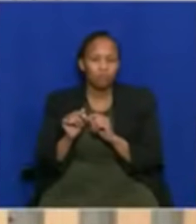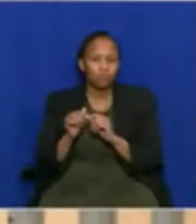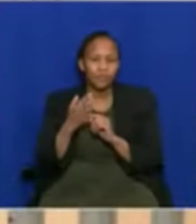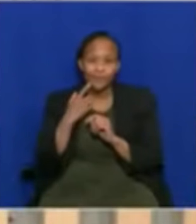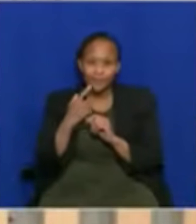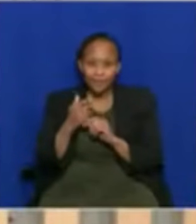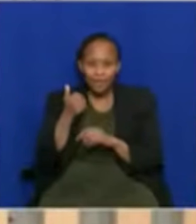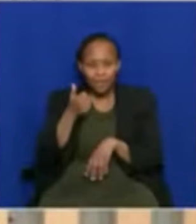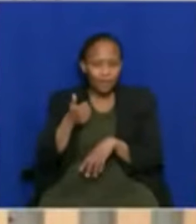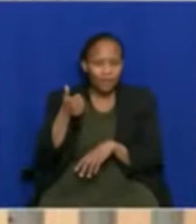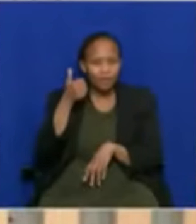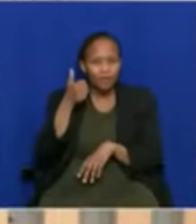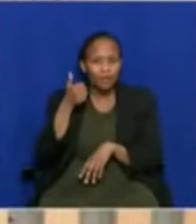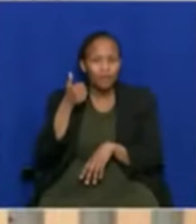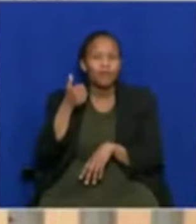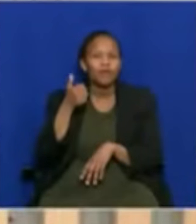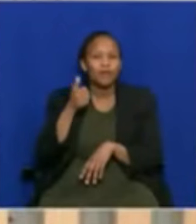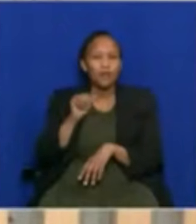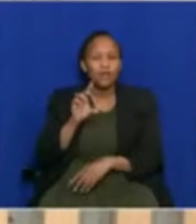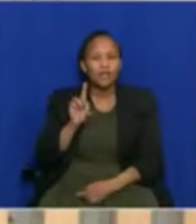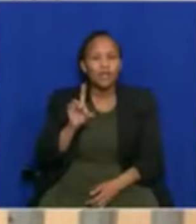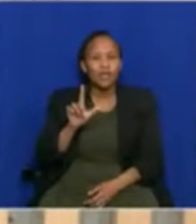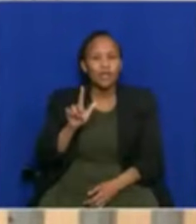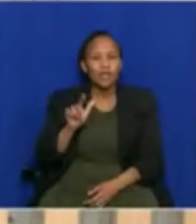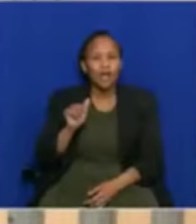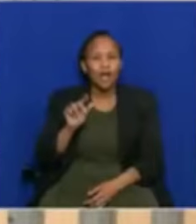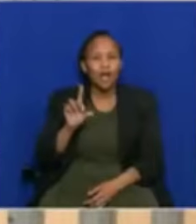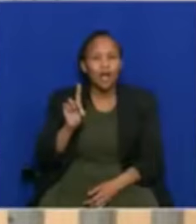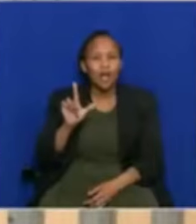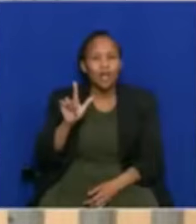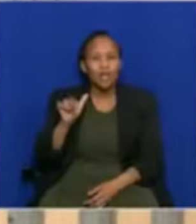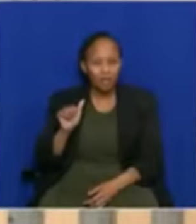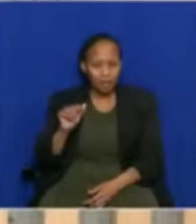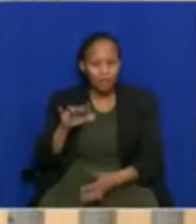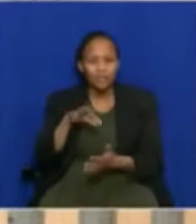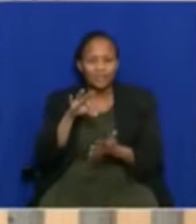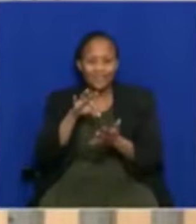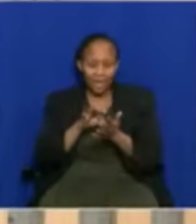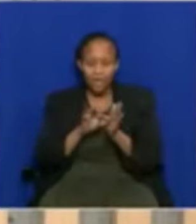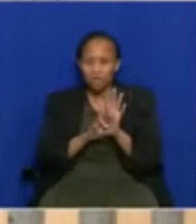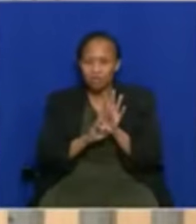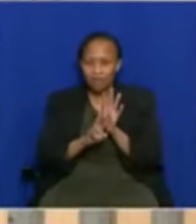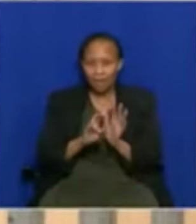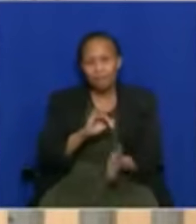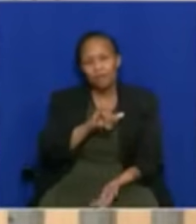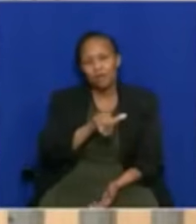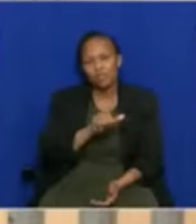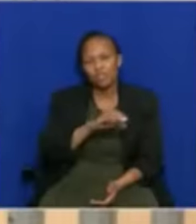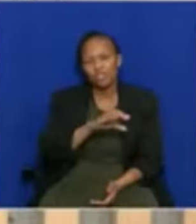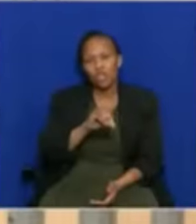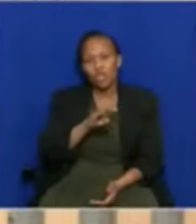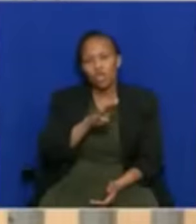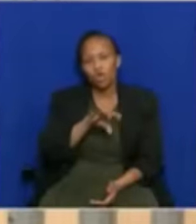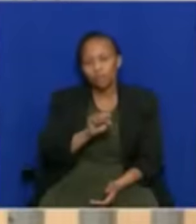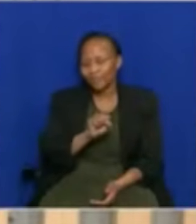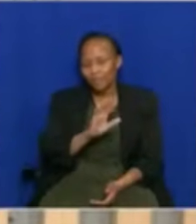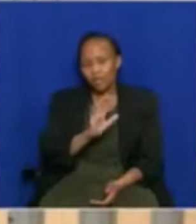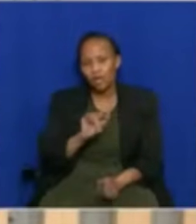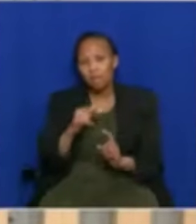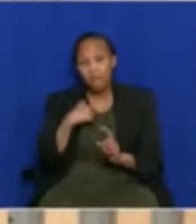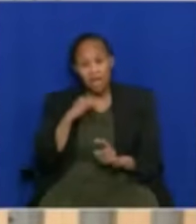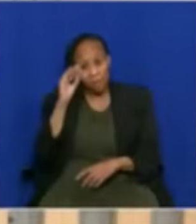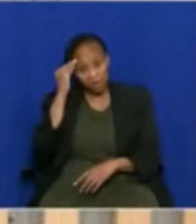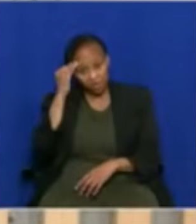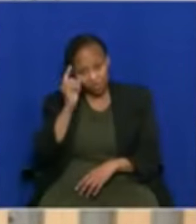was authorized to sign on behalf of General Jacobs. That's not the point. It's just the date I'm interested in. Correct.